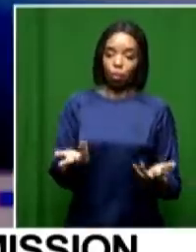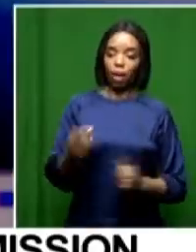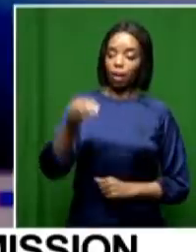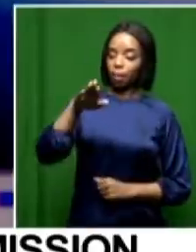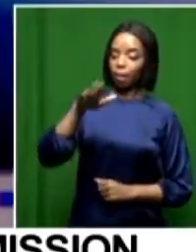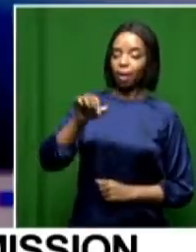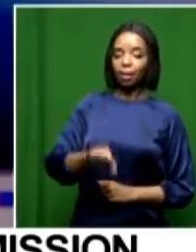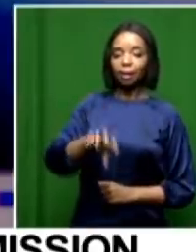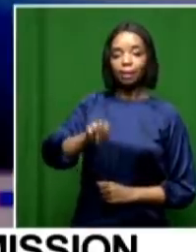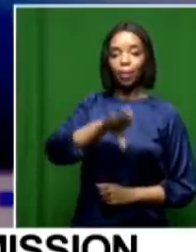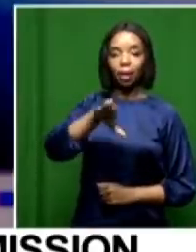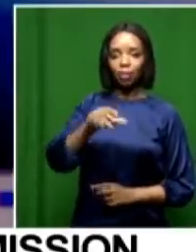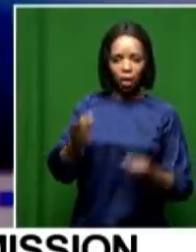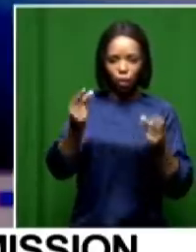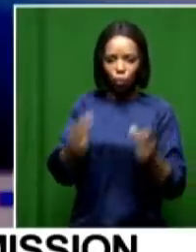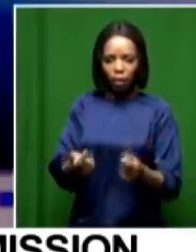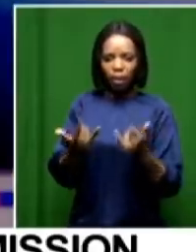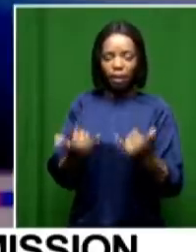down